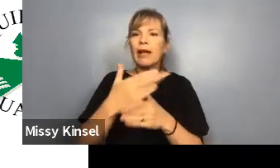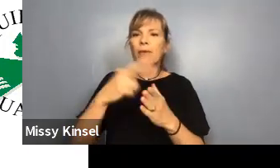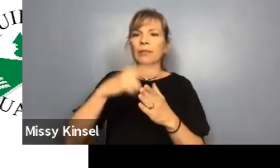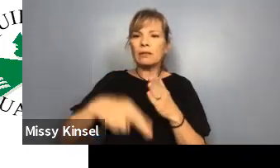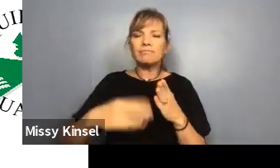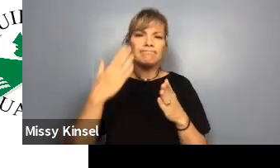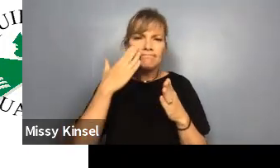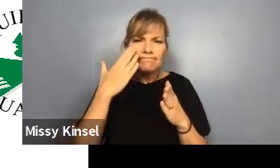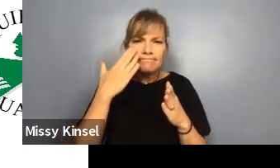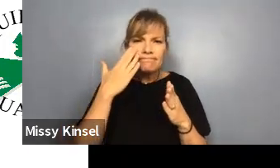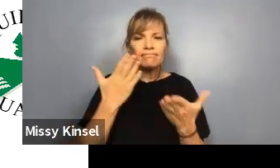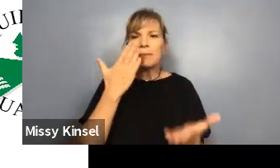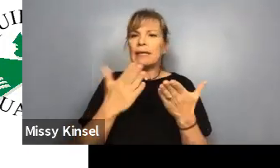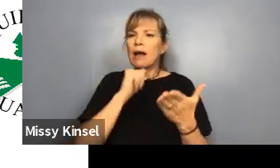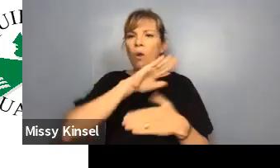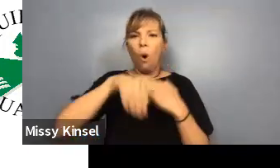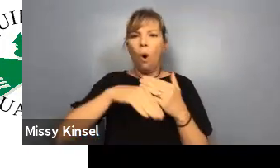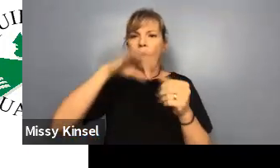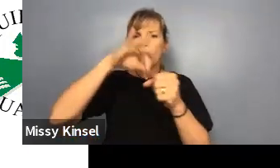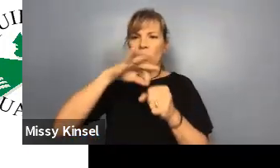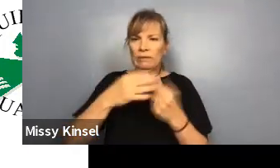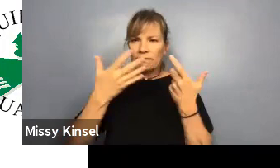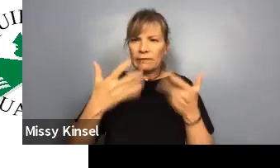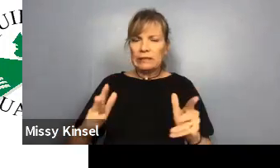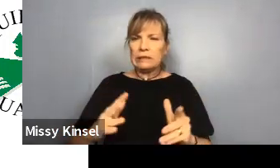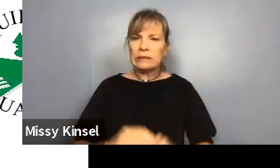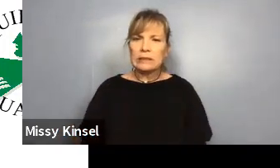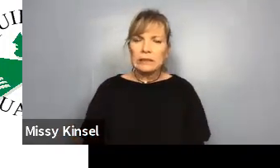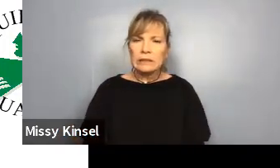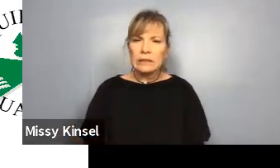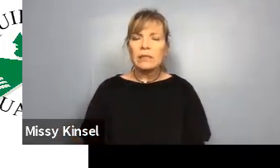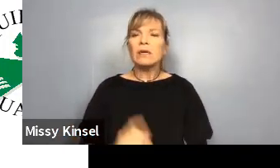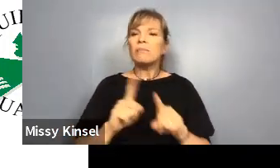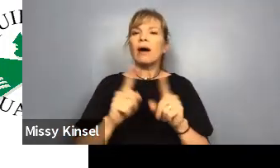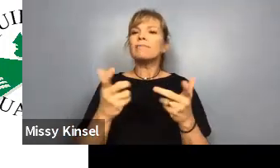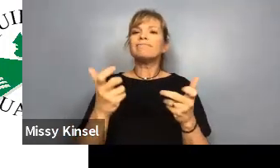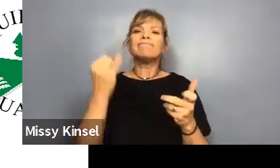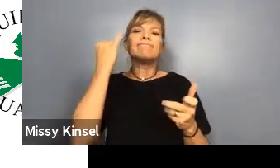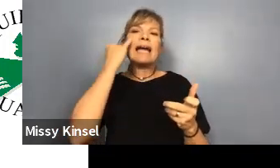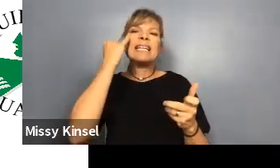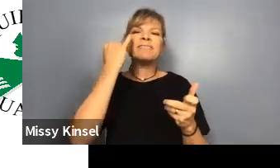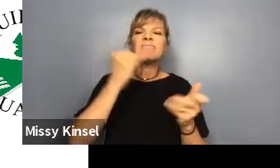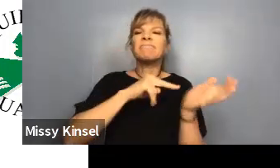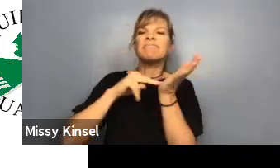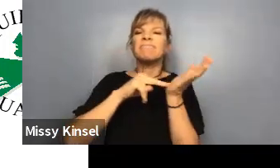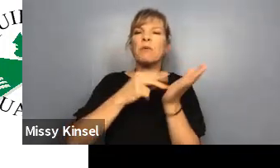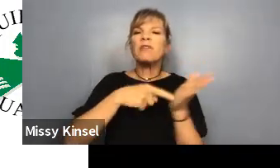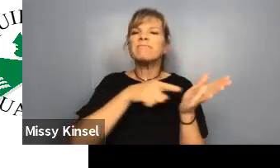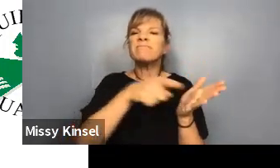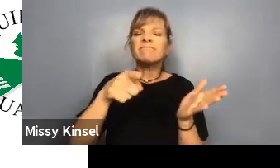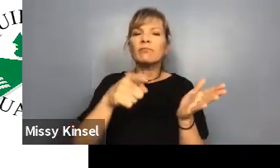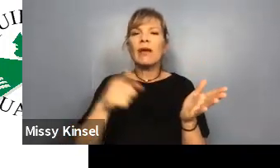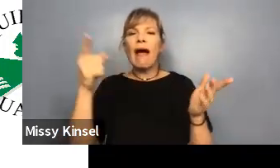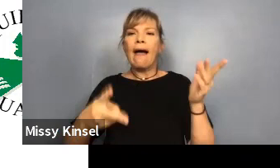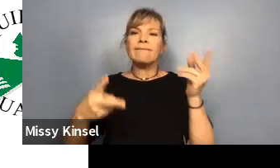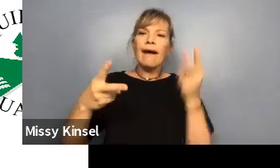know maybe not everybody got to answer, but we just wanted to get an idea. So it sounds like, you know, about half and